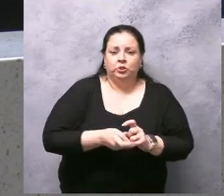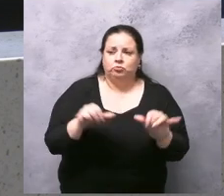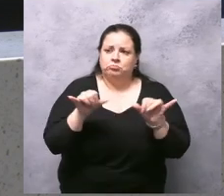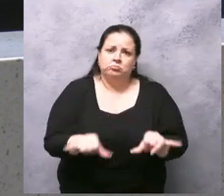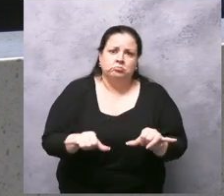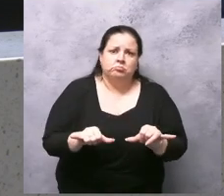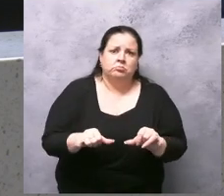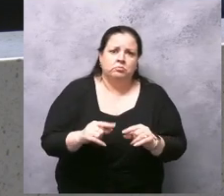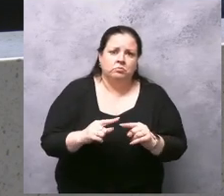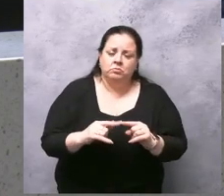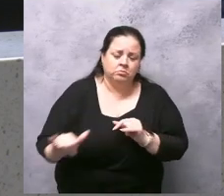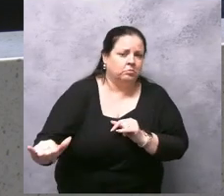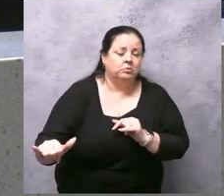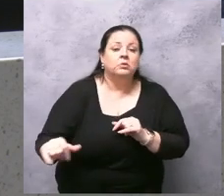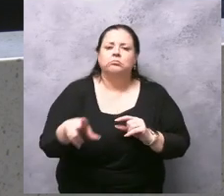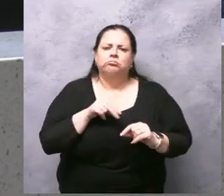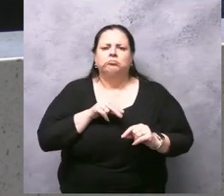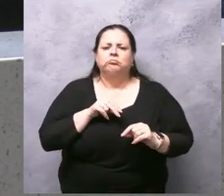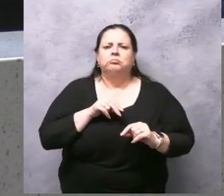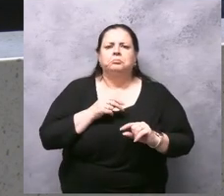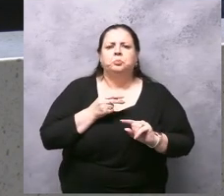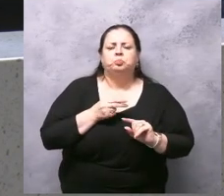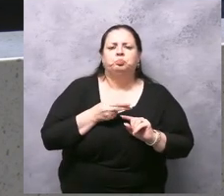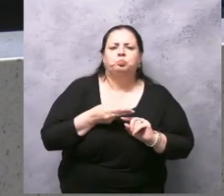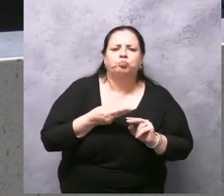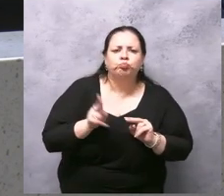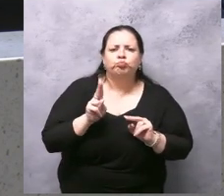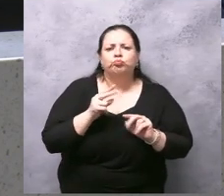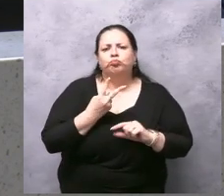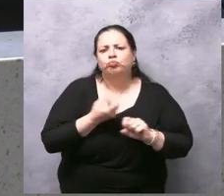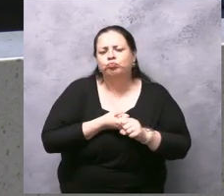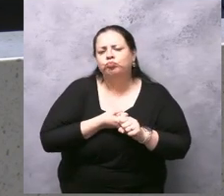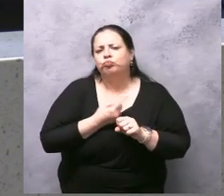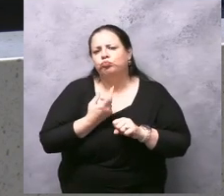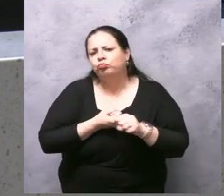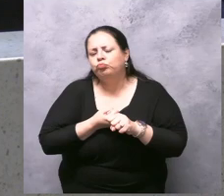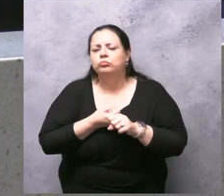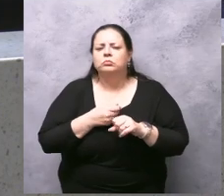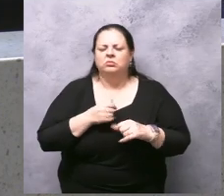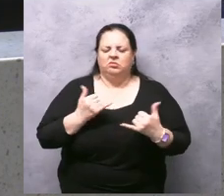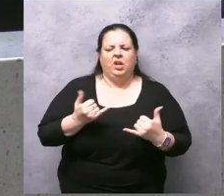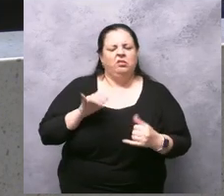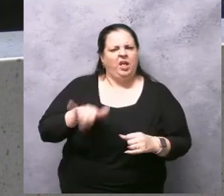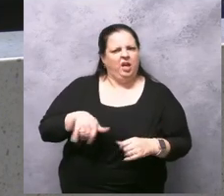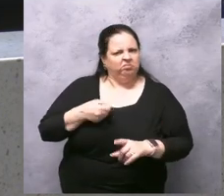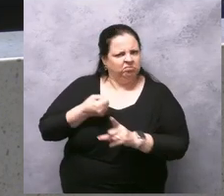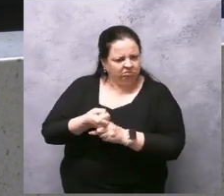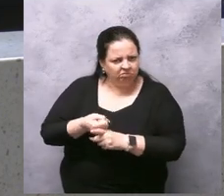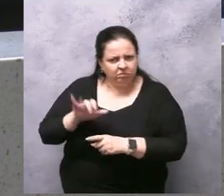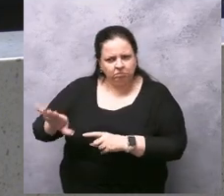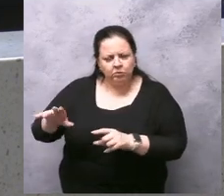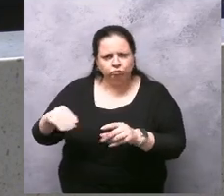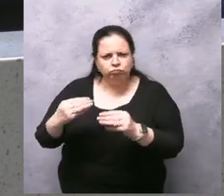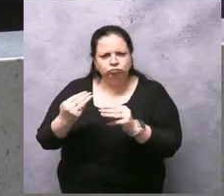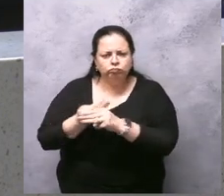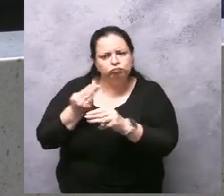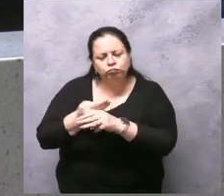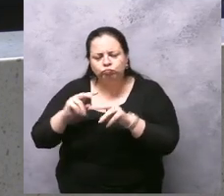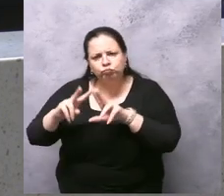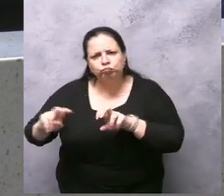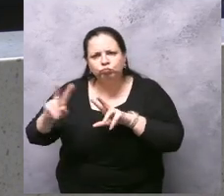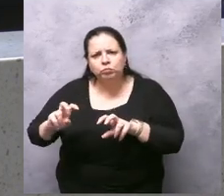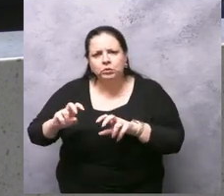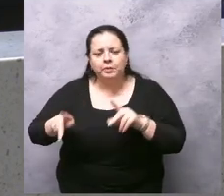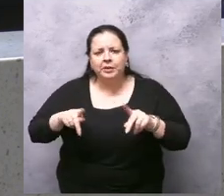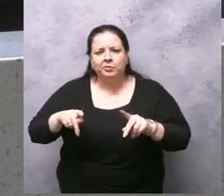in houses in some cases for a long term. How does that factor into your analysis where you have people that might rotate in and out of